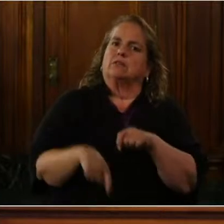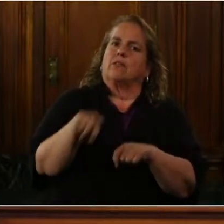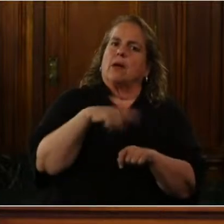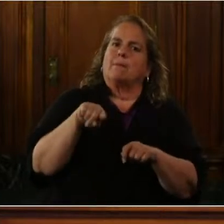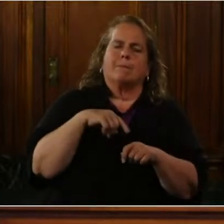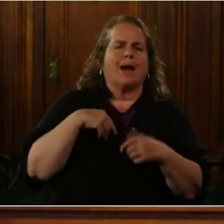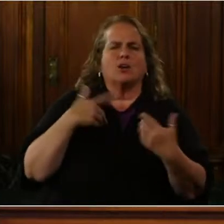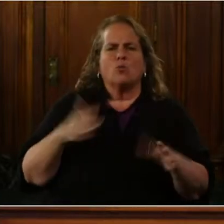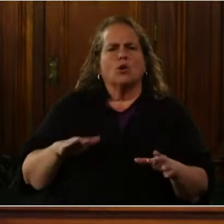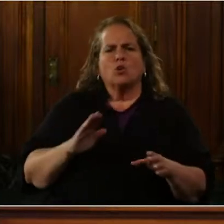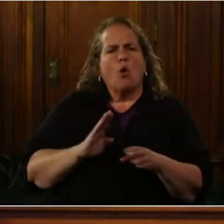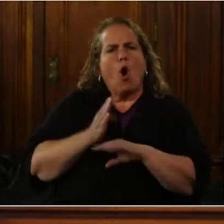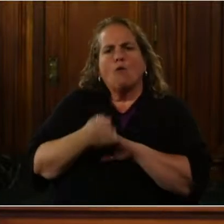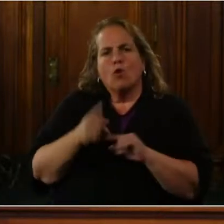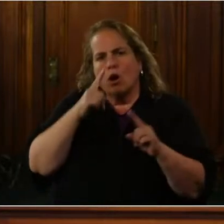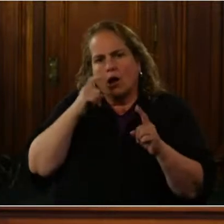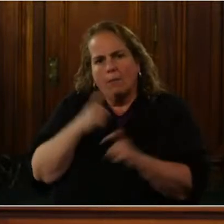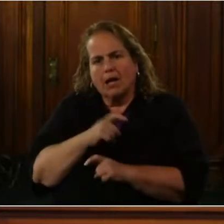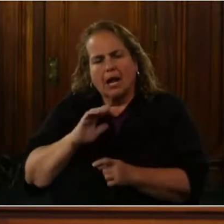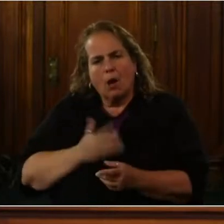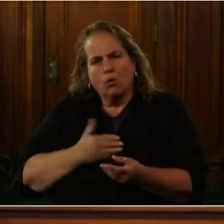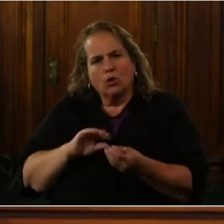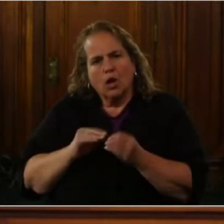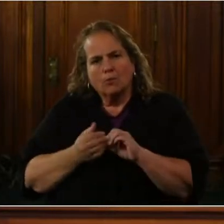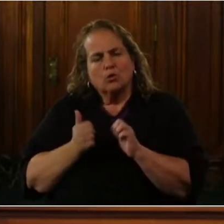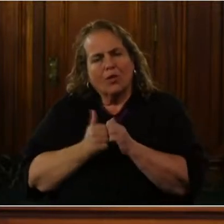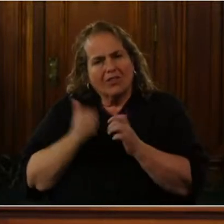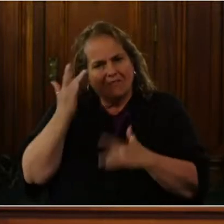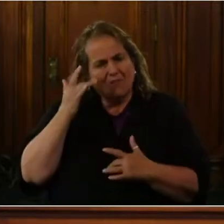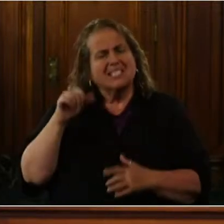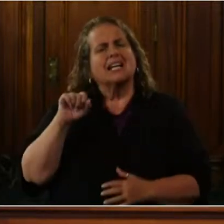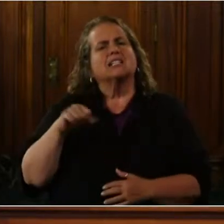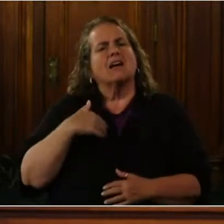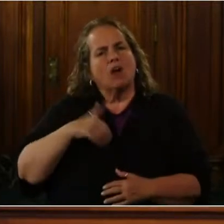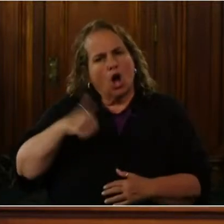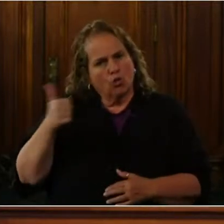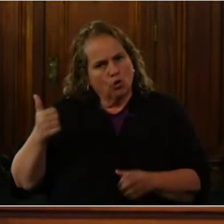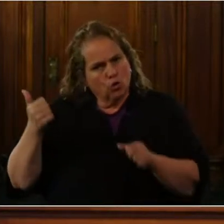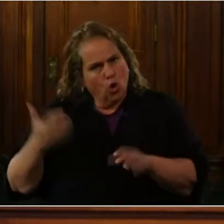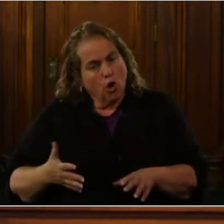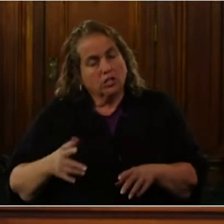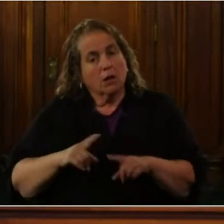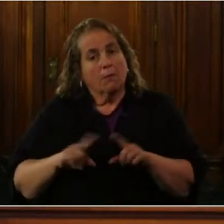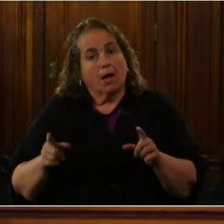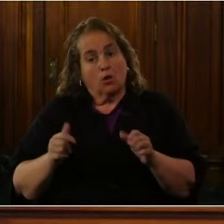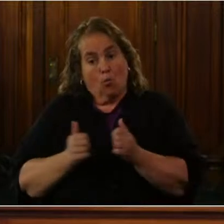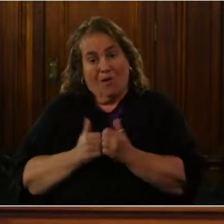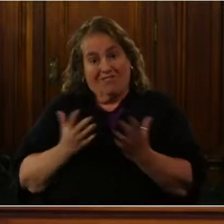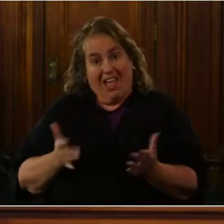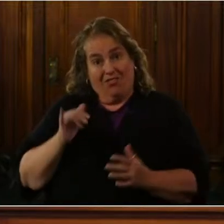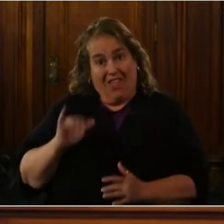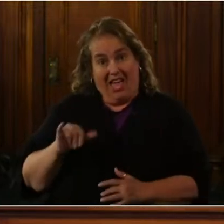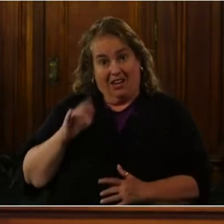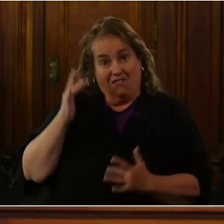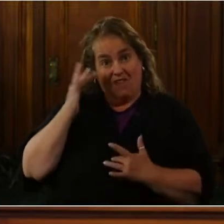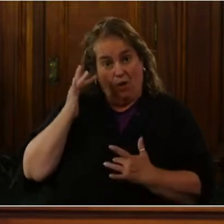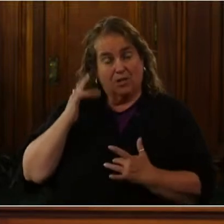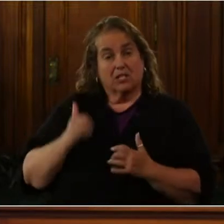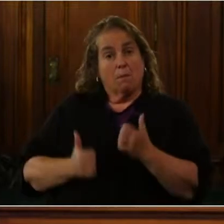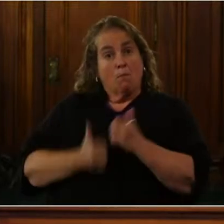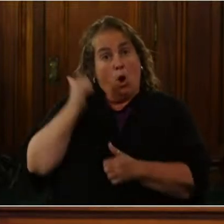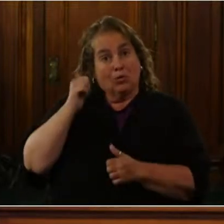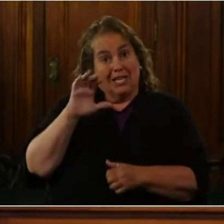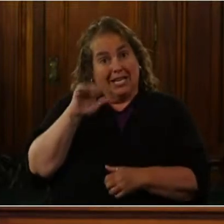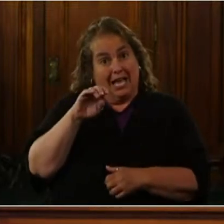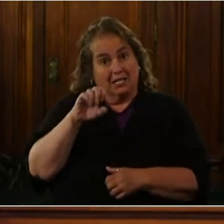numbers what this virus does. Yes, there are other causes, but without this virus, in most cases, we do not believe that the death